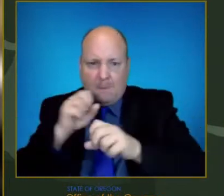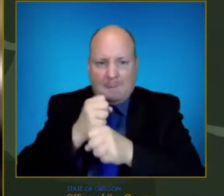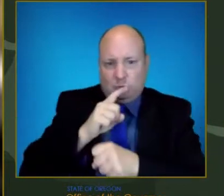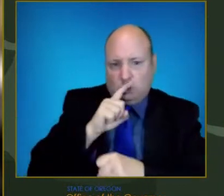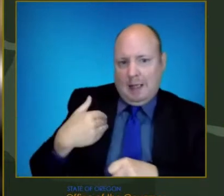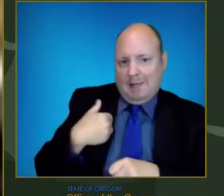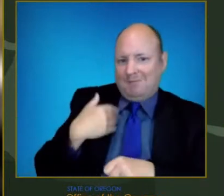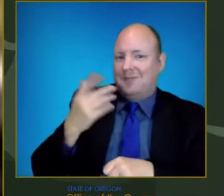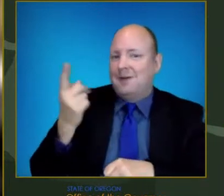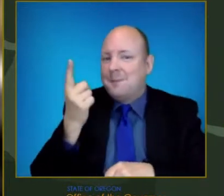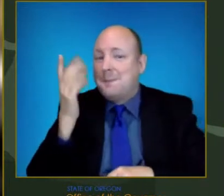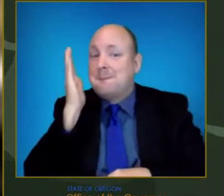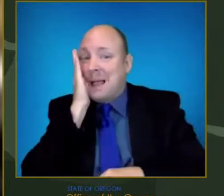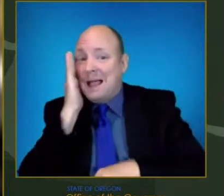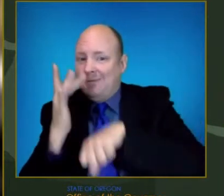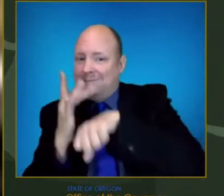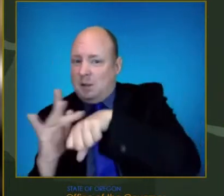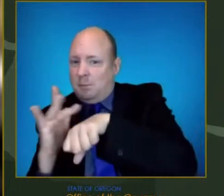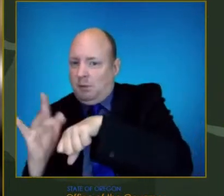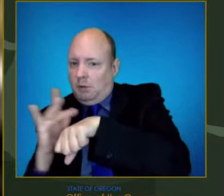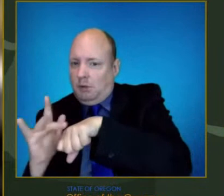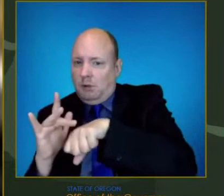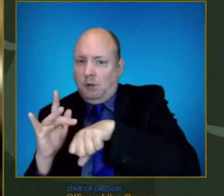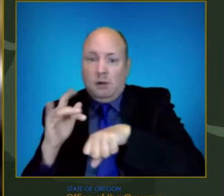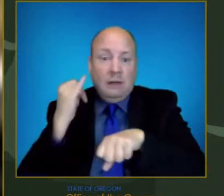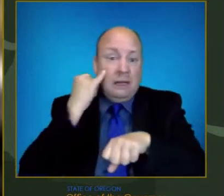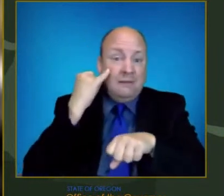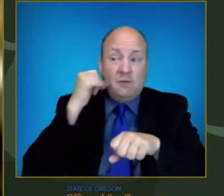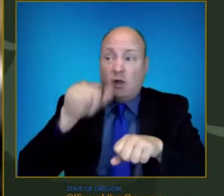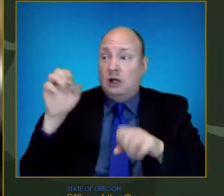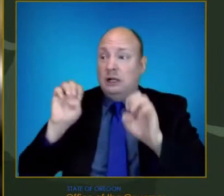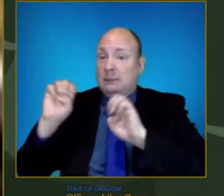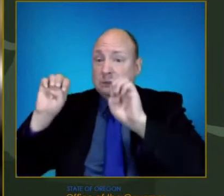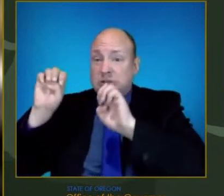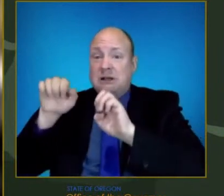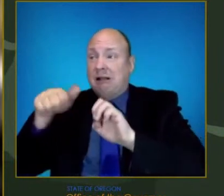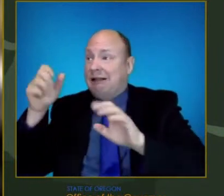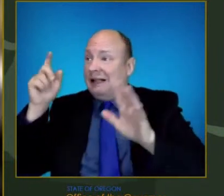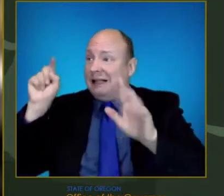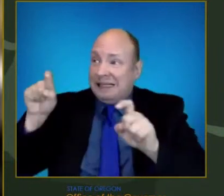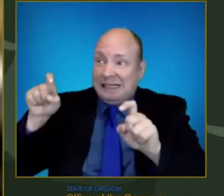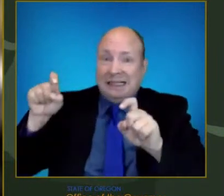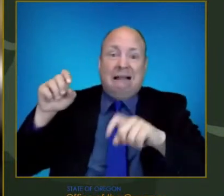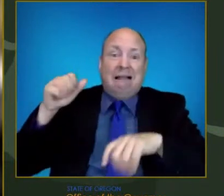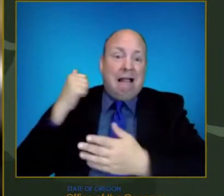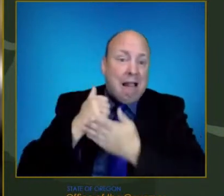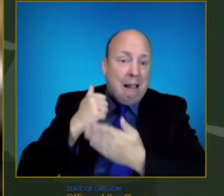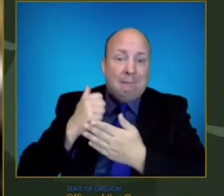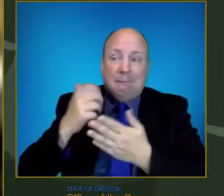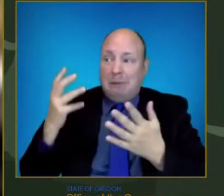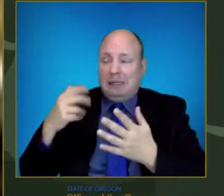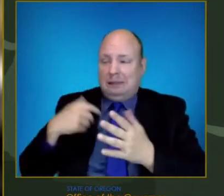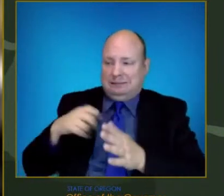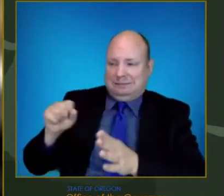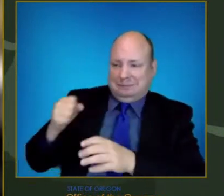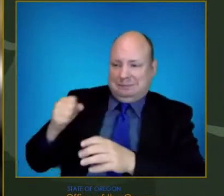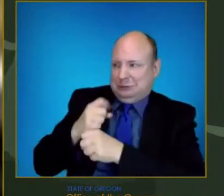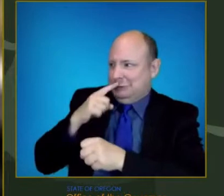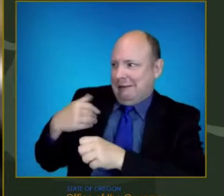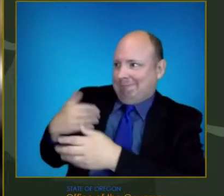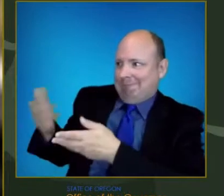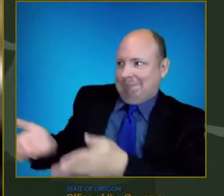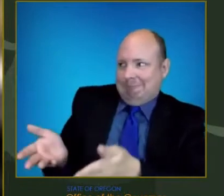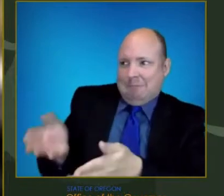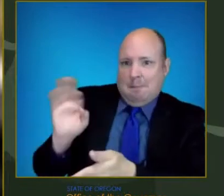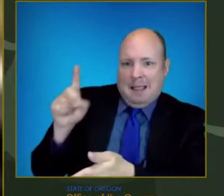a medical emergency or needs hospital care. Our latest modeling report shows how fragile progress can